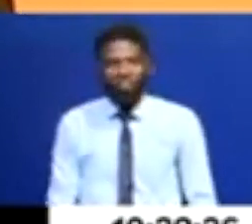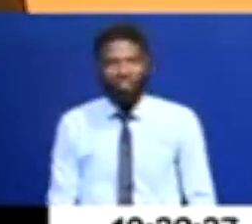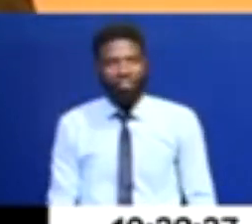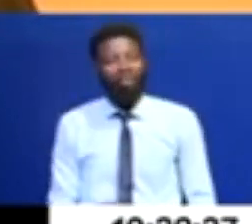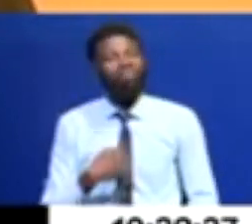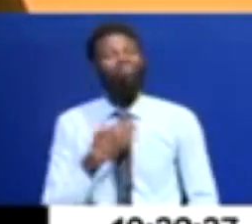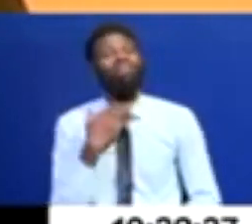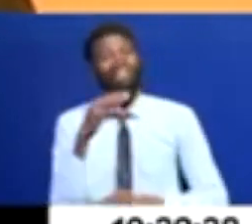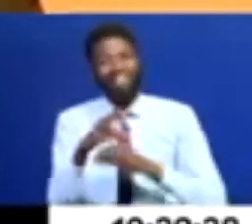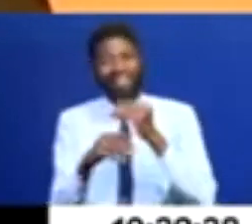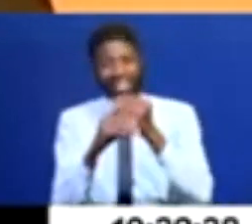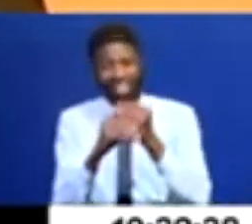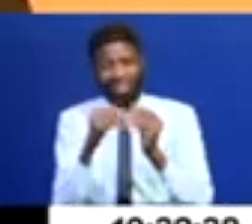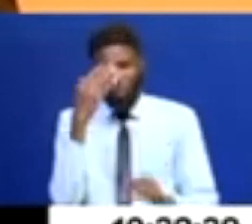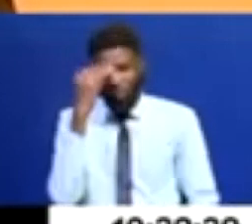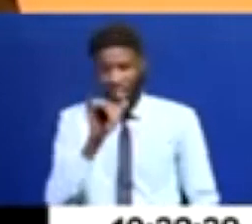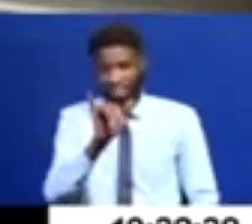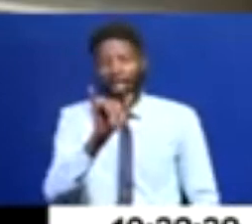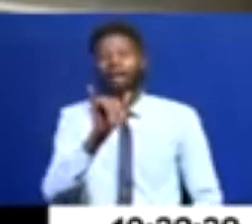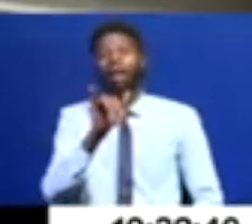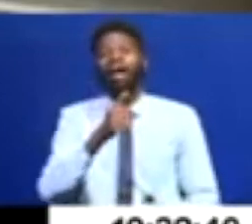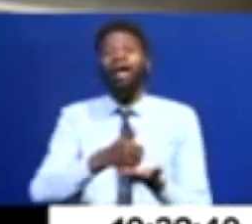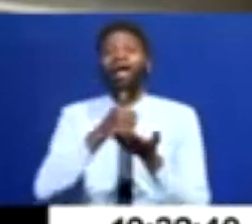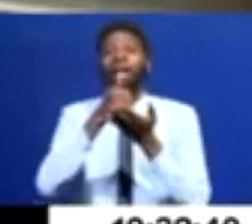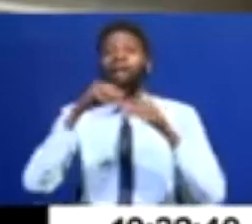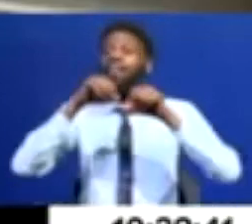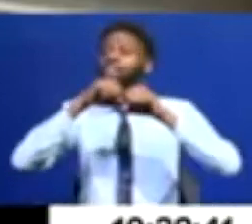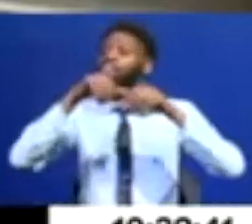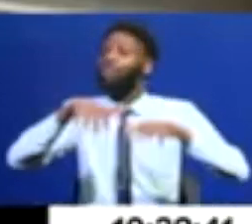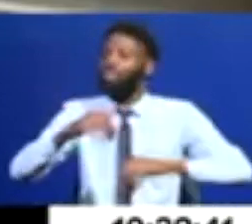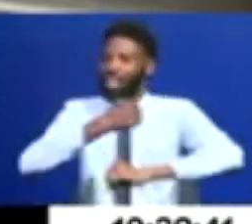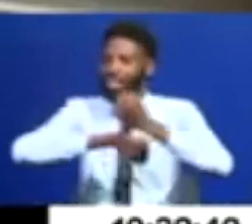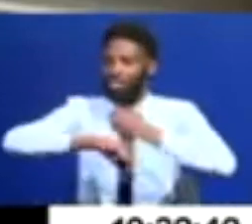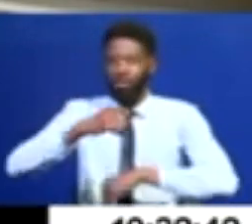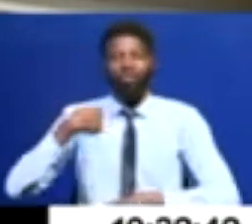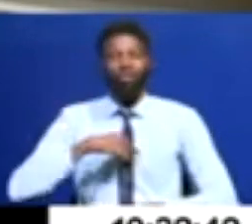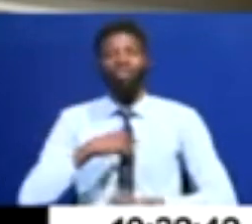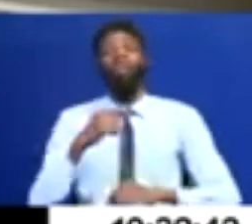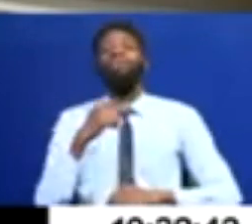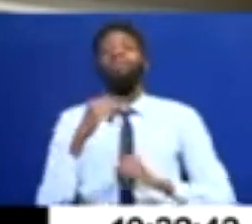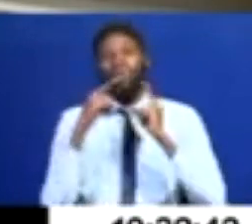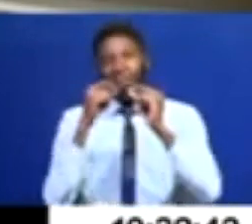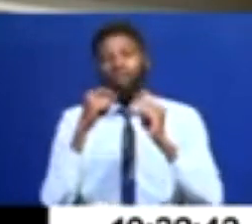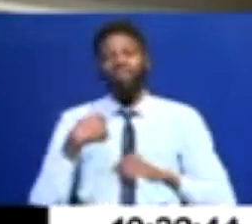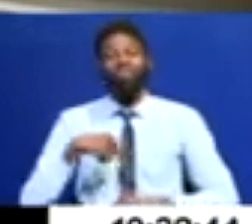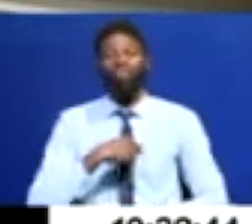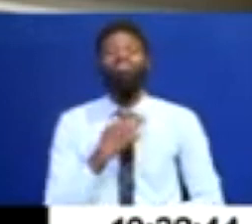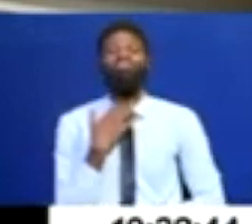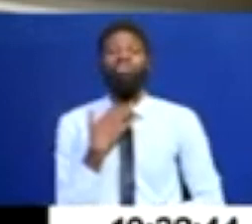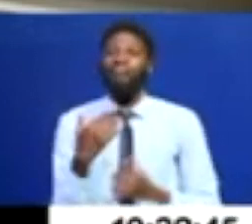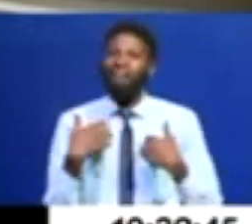And I wanted to add that, and you see that helps in the devolution exercise in itself, where we are saying we want to have as many organizations that relate to a